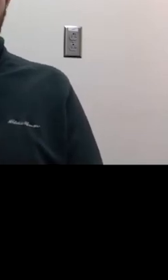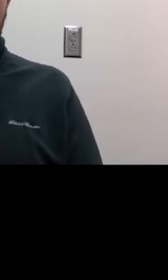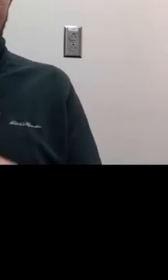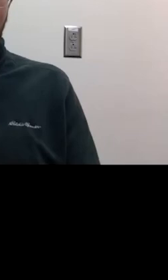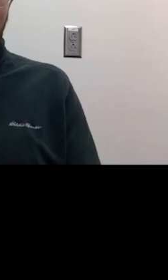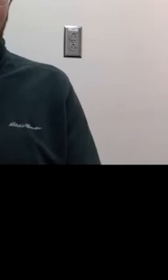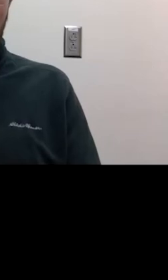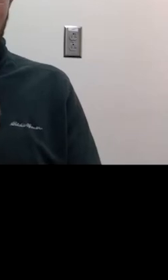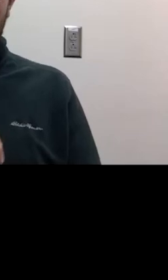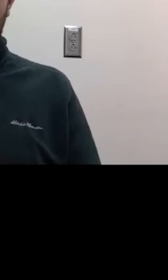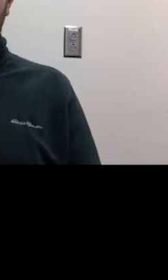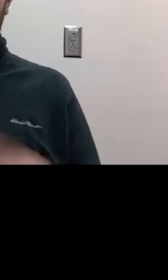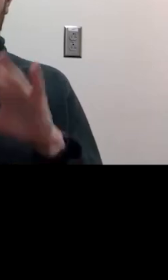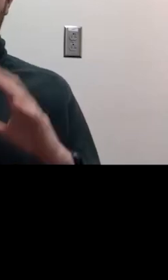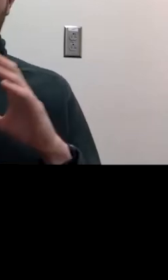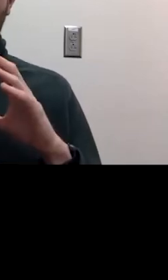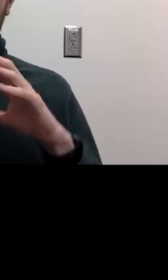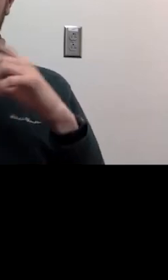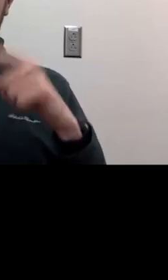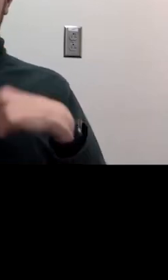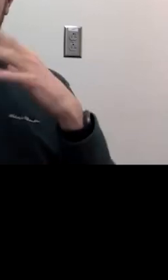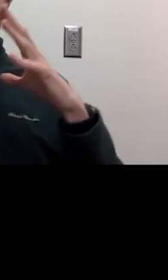snowball is so big.